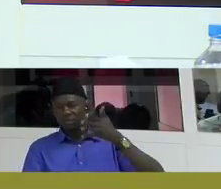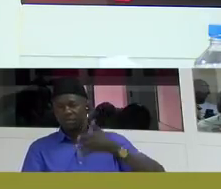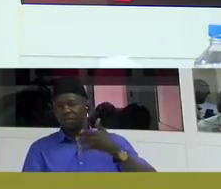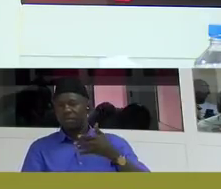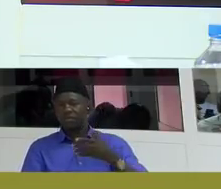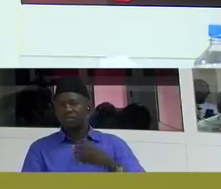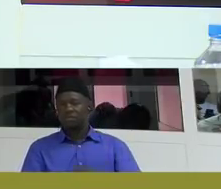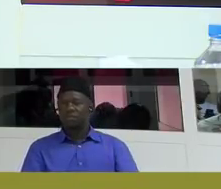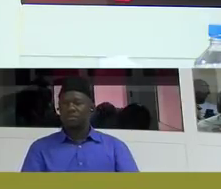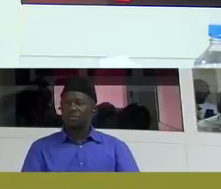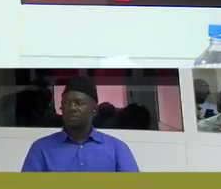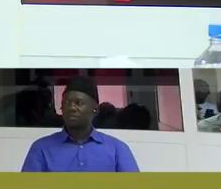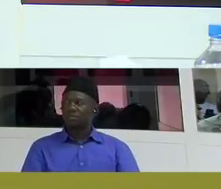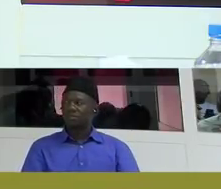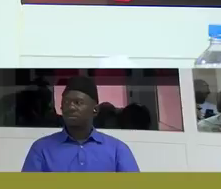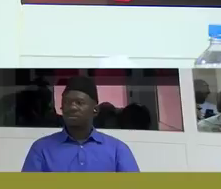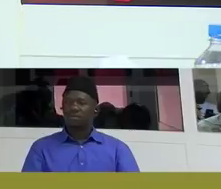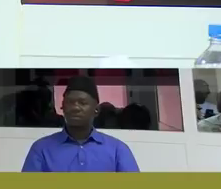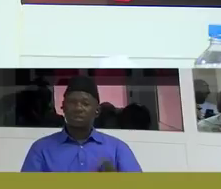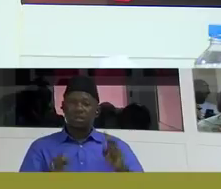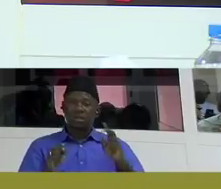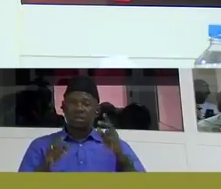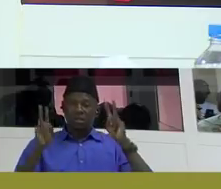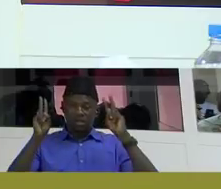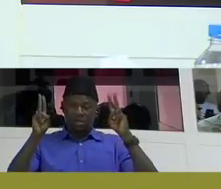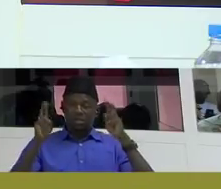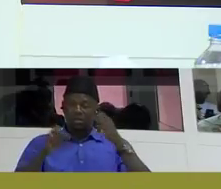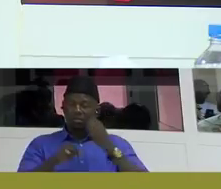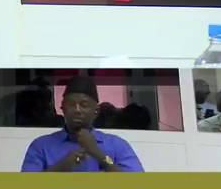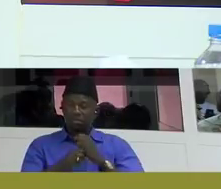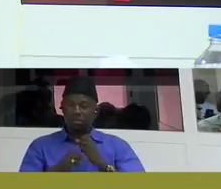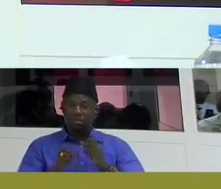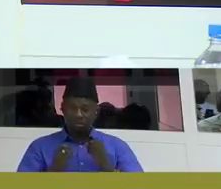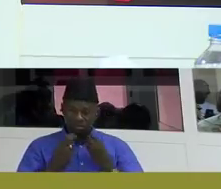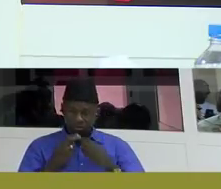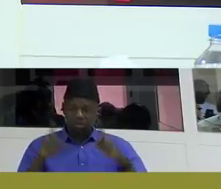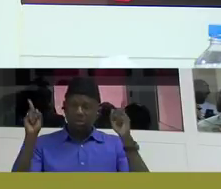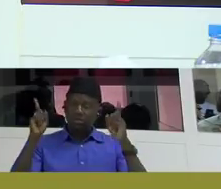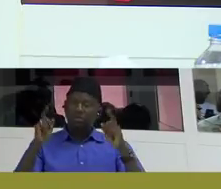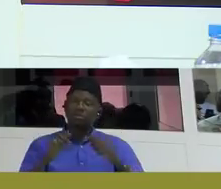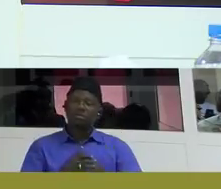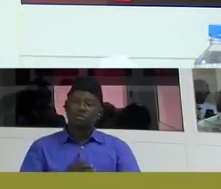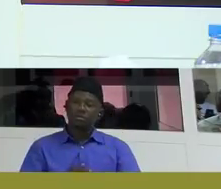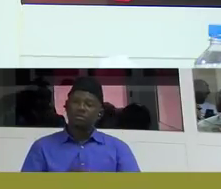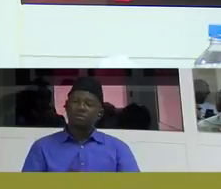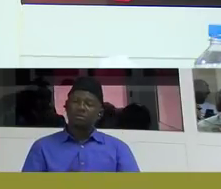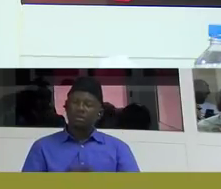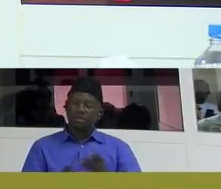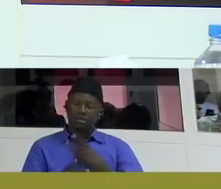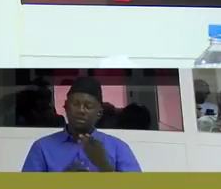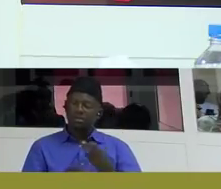December 2015, Yaya made the declaration. That's the effect that they all have.